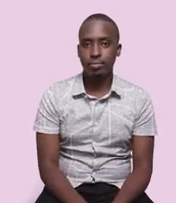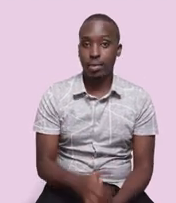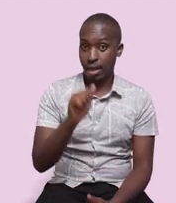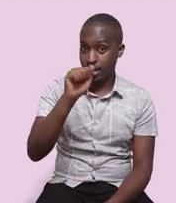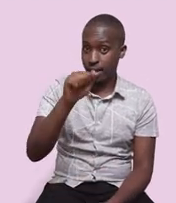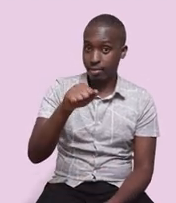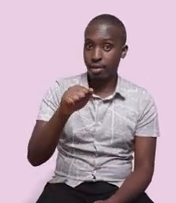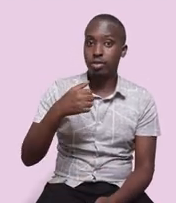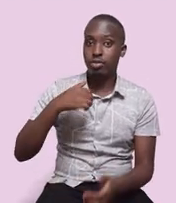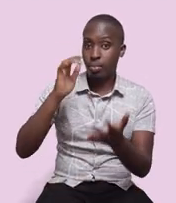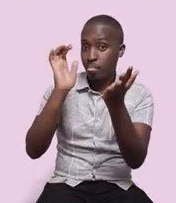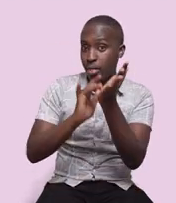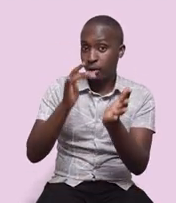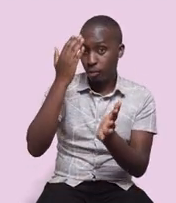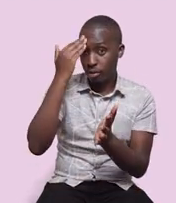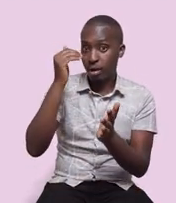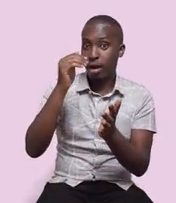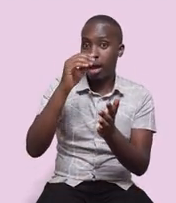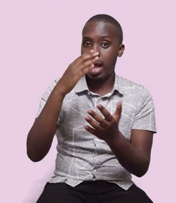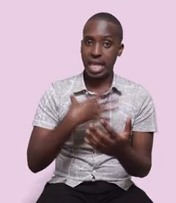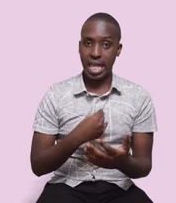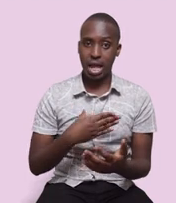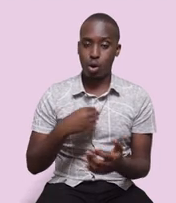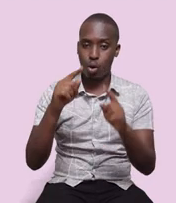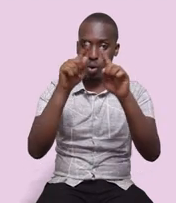Yes, can I click here for this take a yellow card?